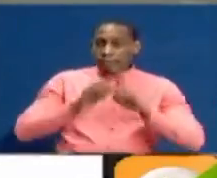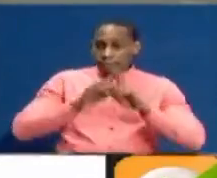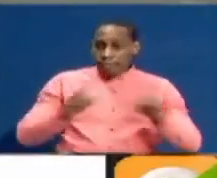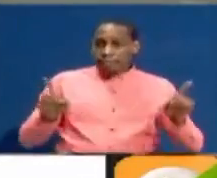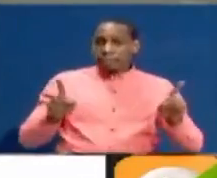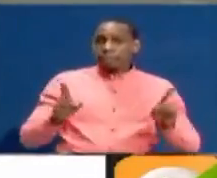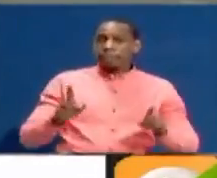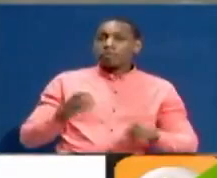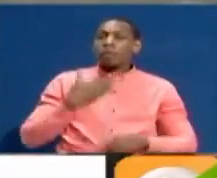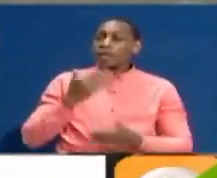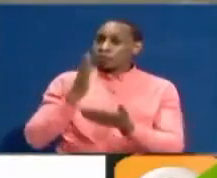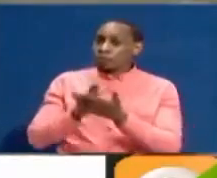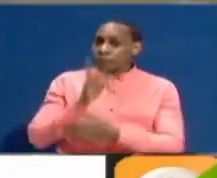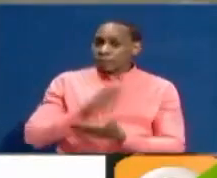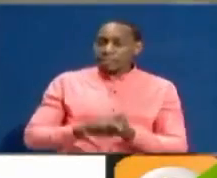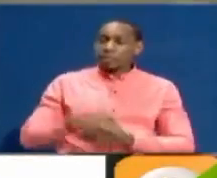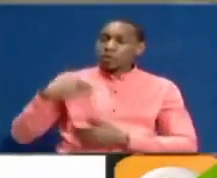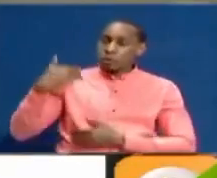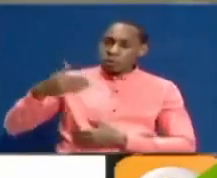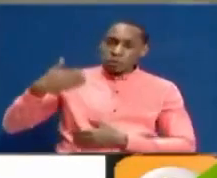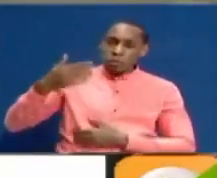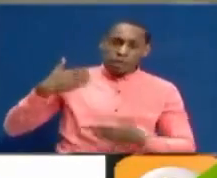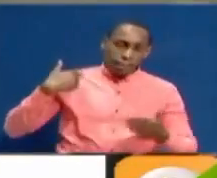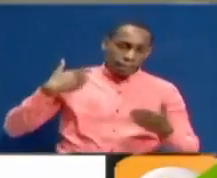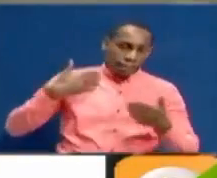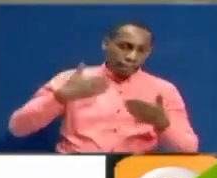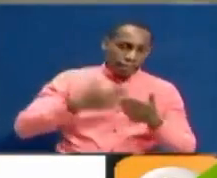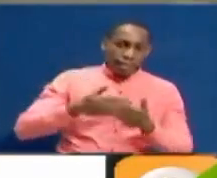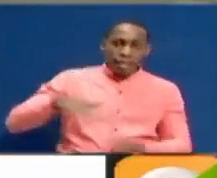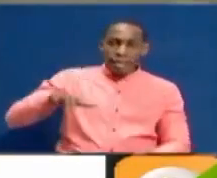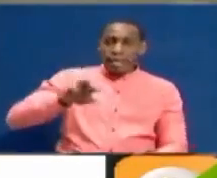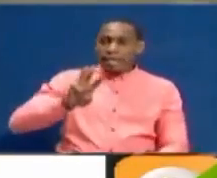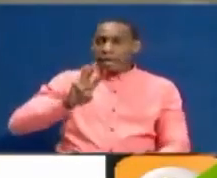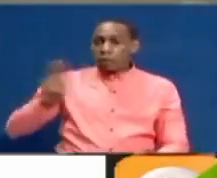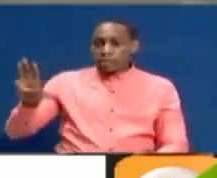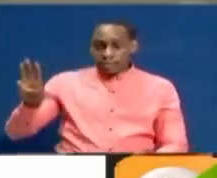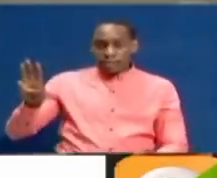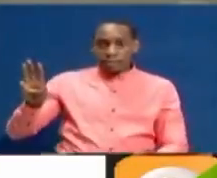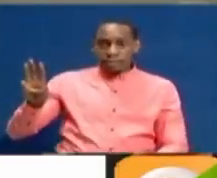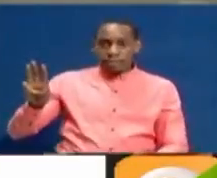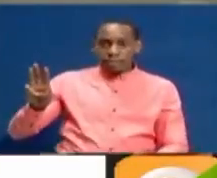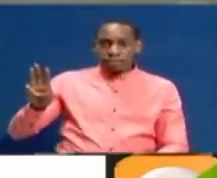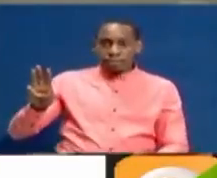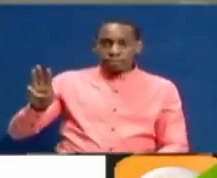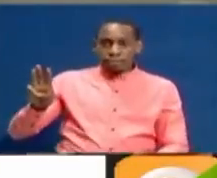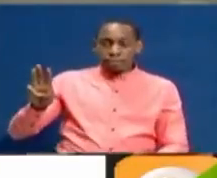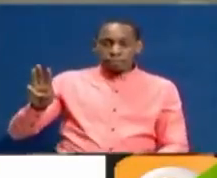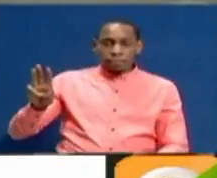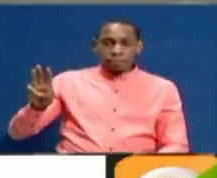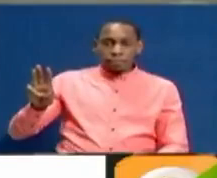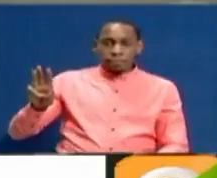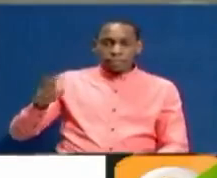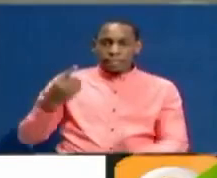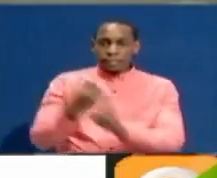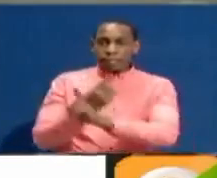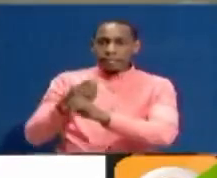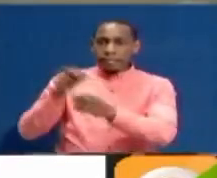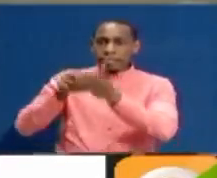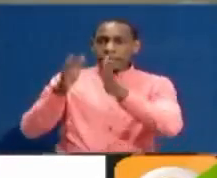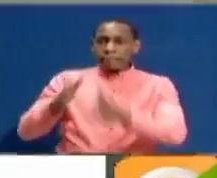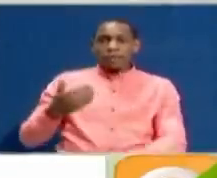Lakini wanataka wahakikishe kila mara katika eneo ya Western tutakuwa na multiple